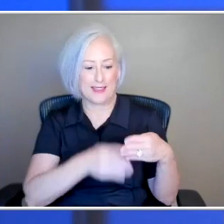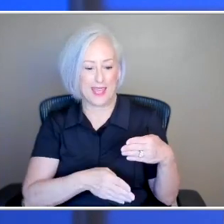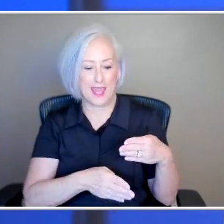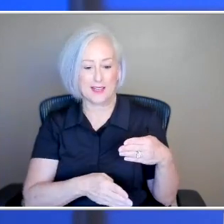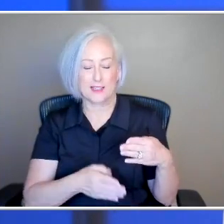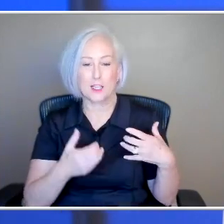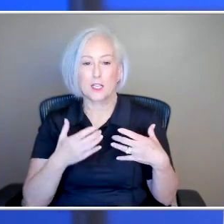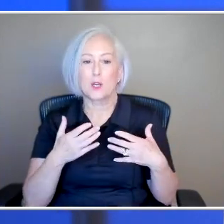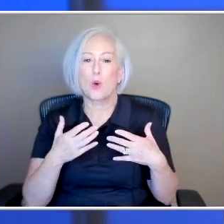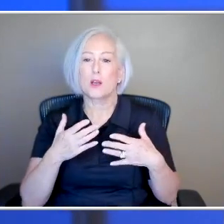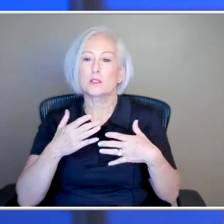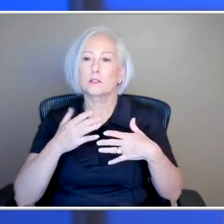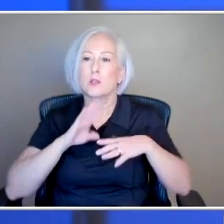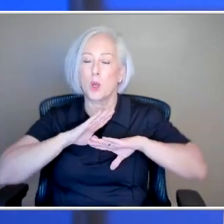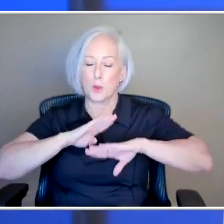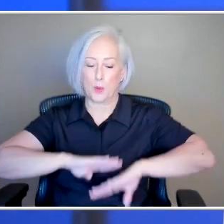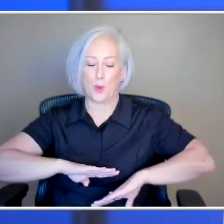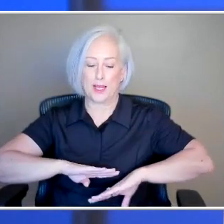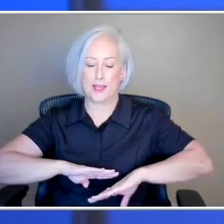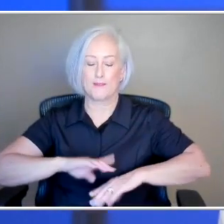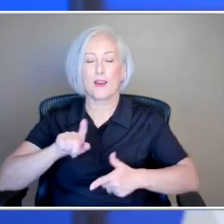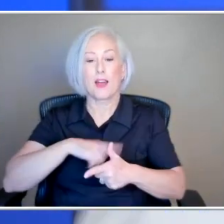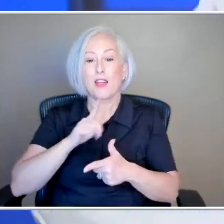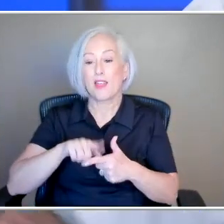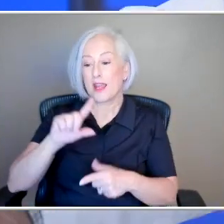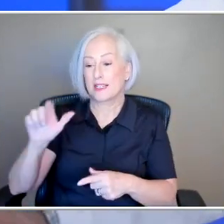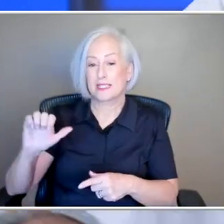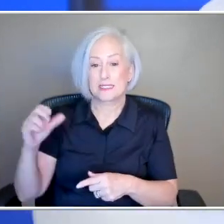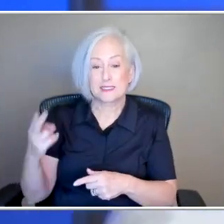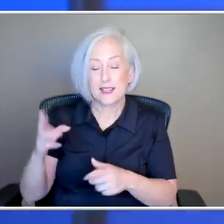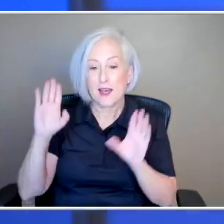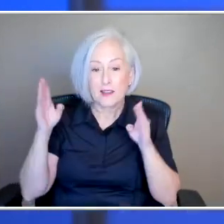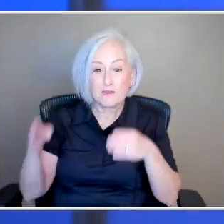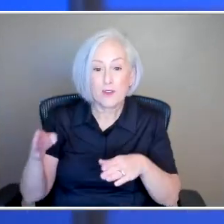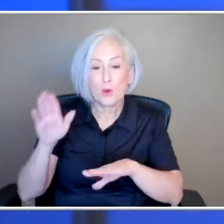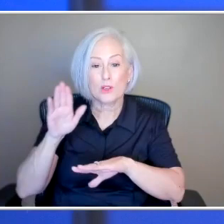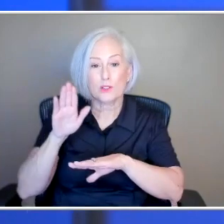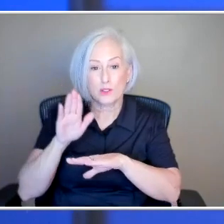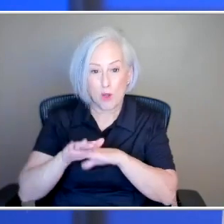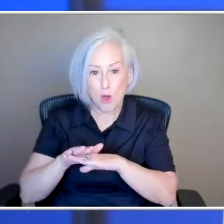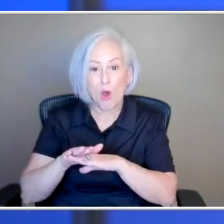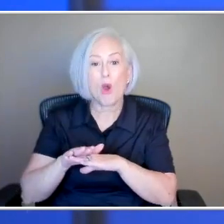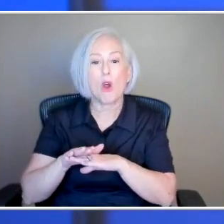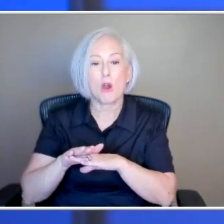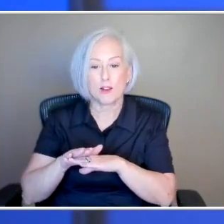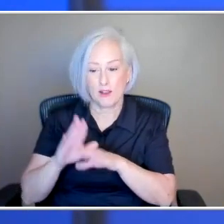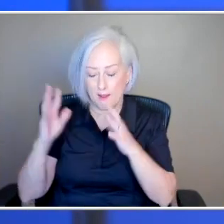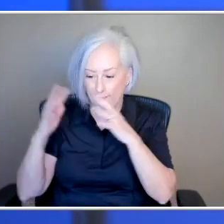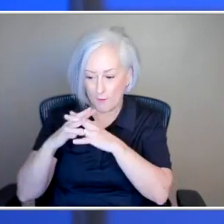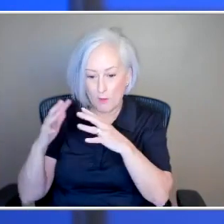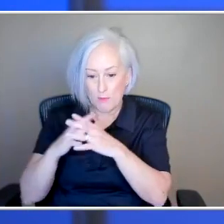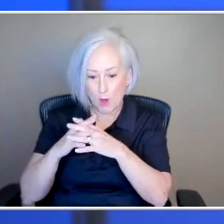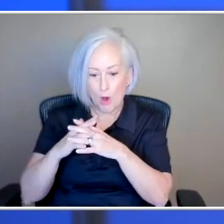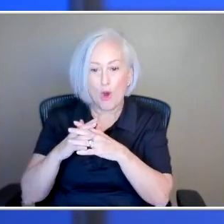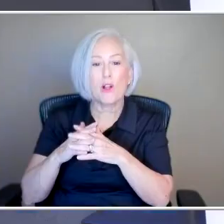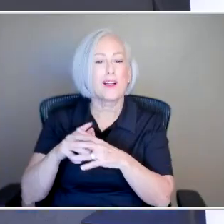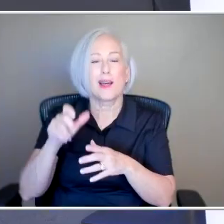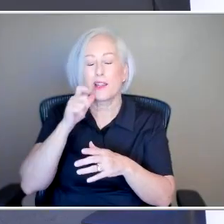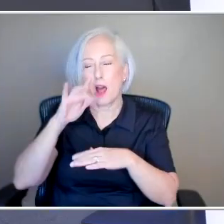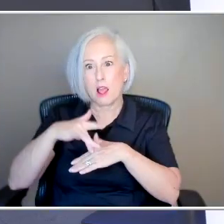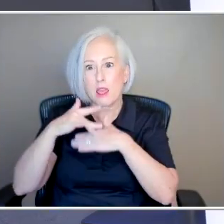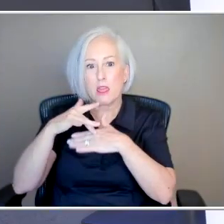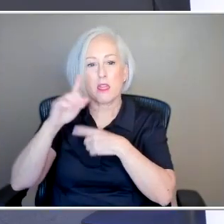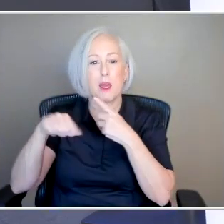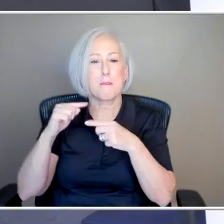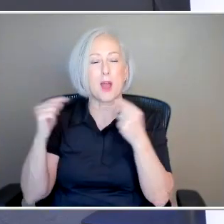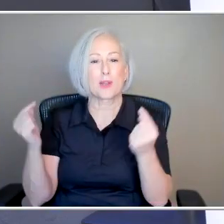really focus on and kind of put it in the back burner and think about playing football instead of worrying about the injury. Makes sense.